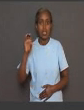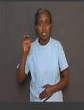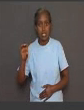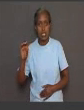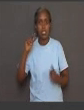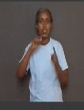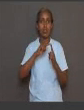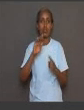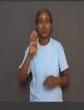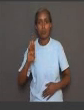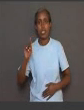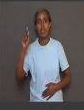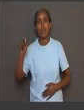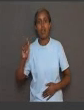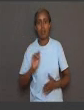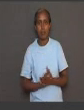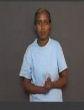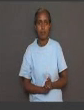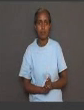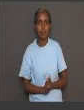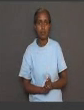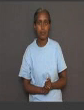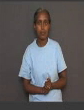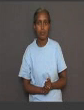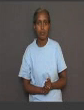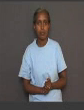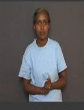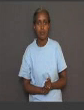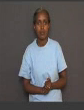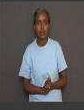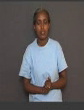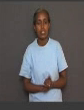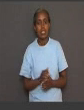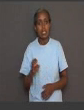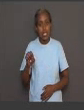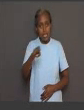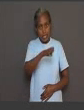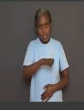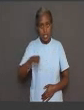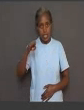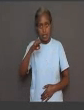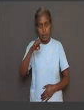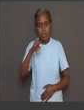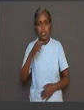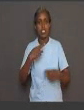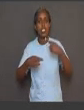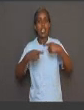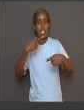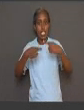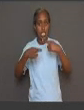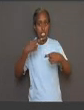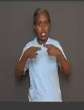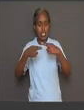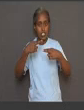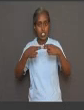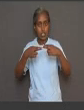C to B prime. As in the ellipse, a relationship